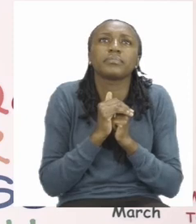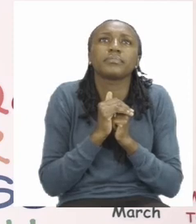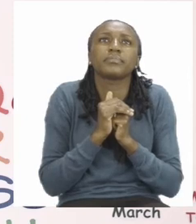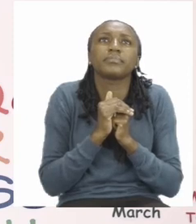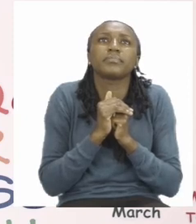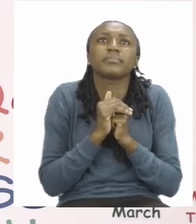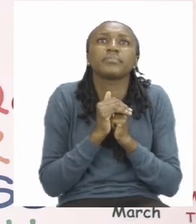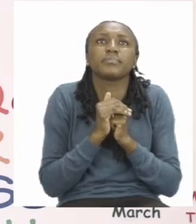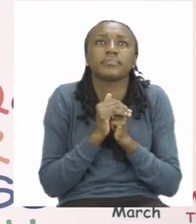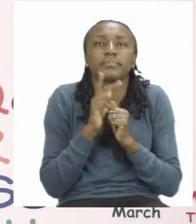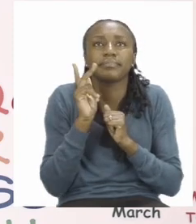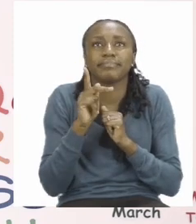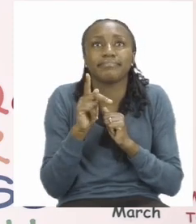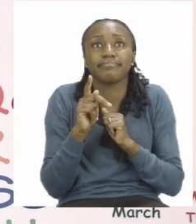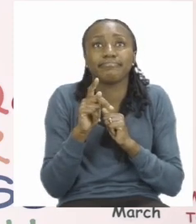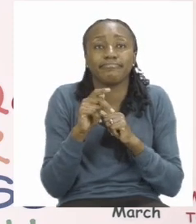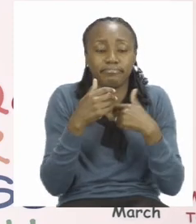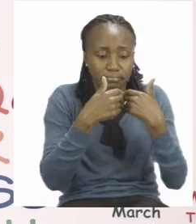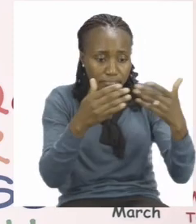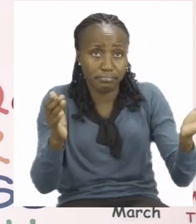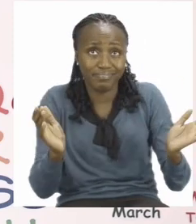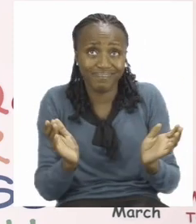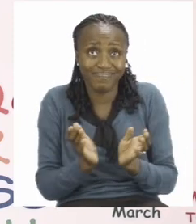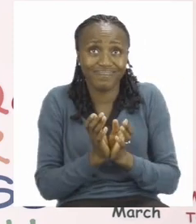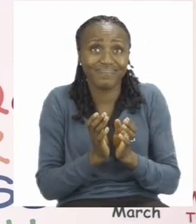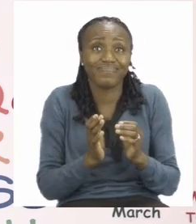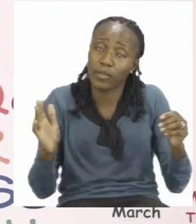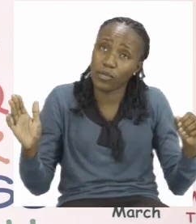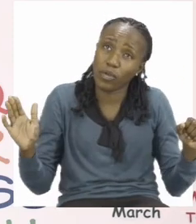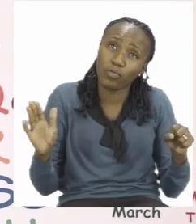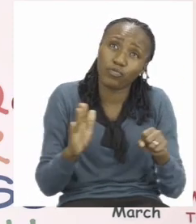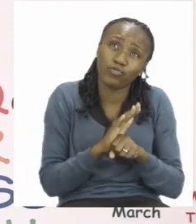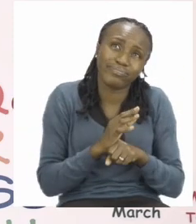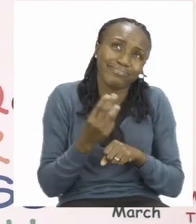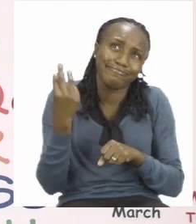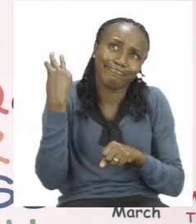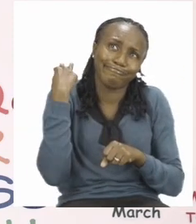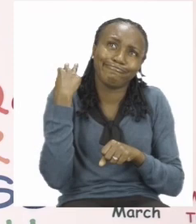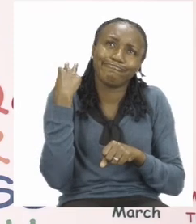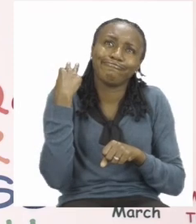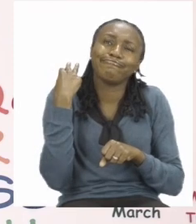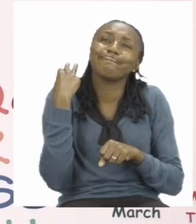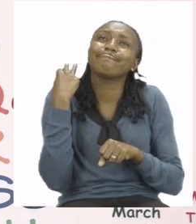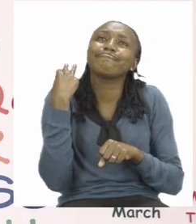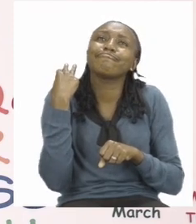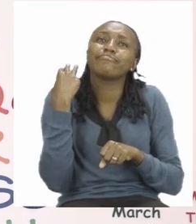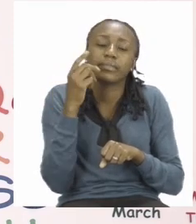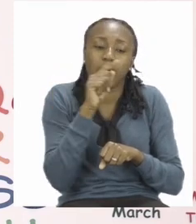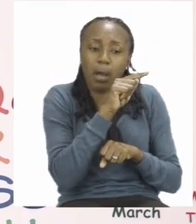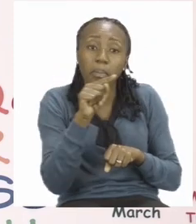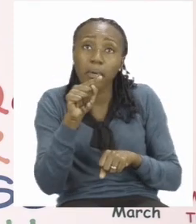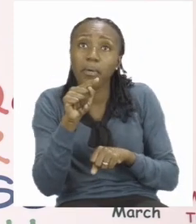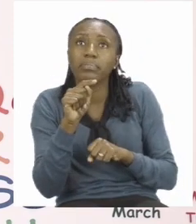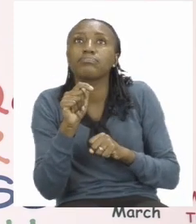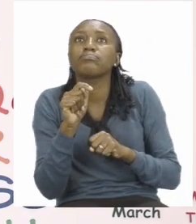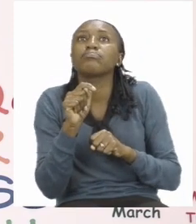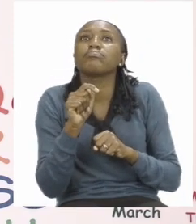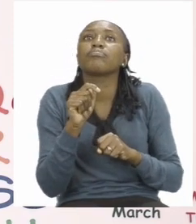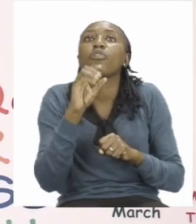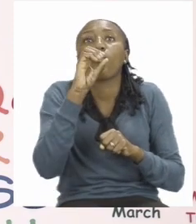it together now. The pond was full